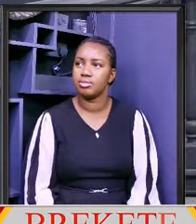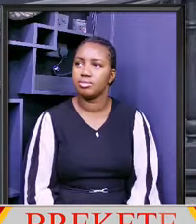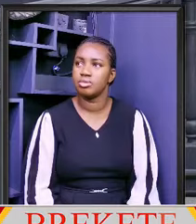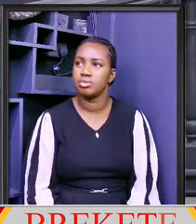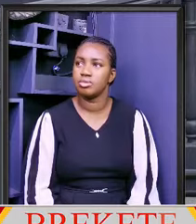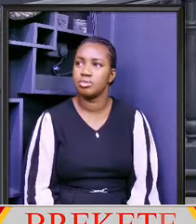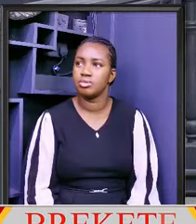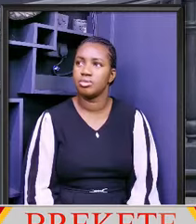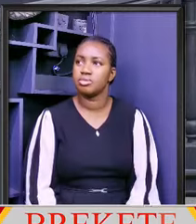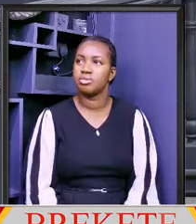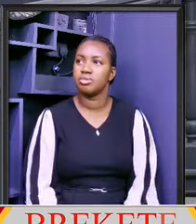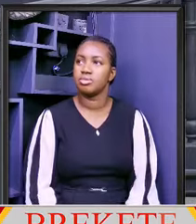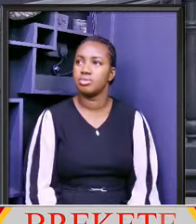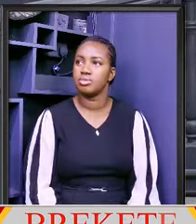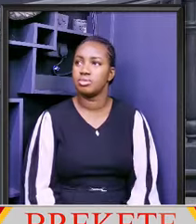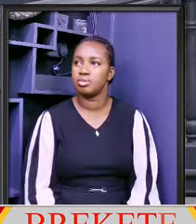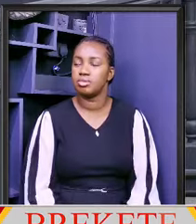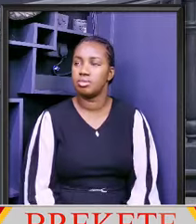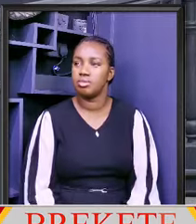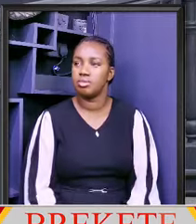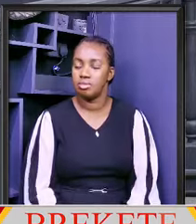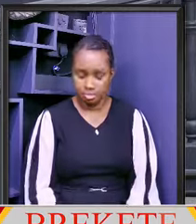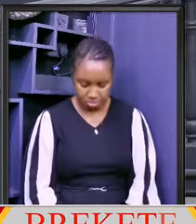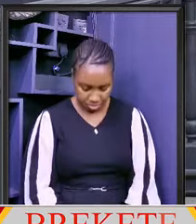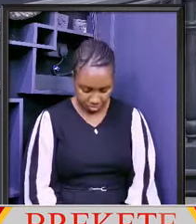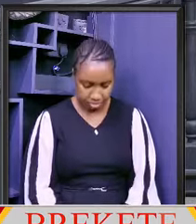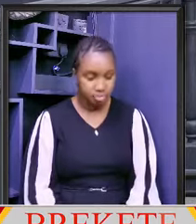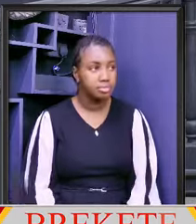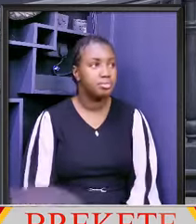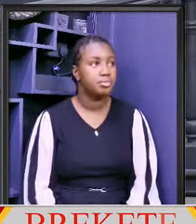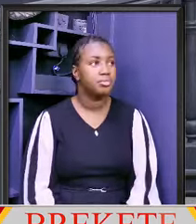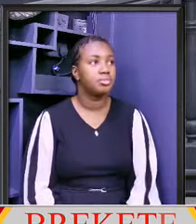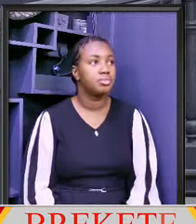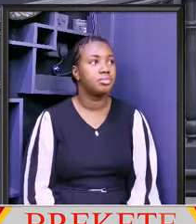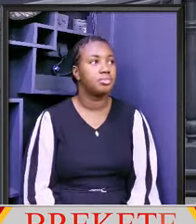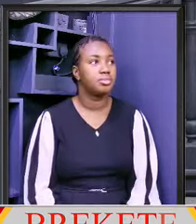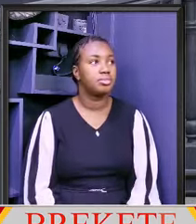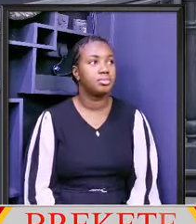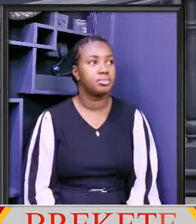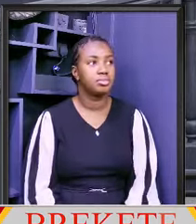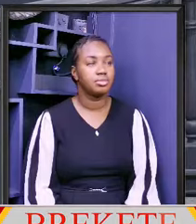Two people here, then two people here. Thank you.